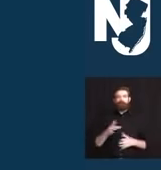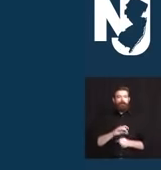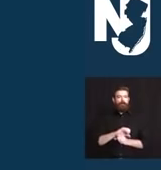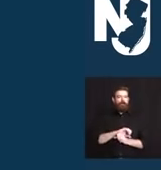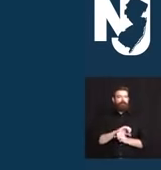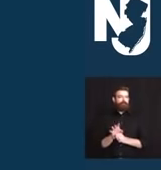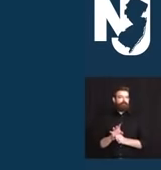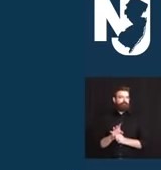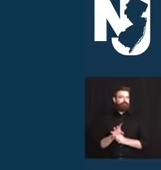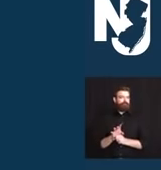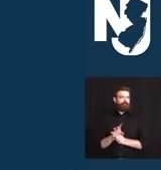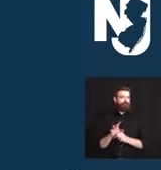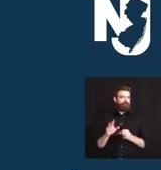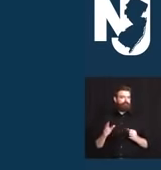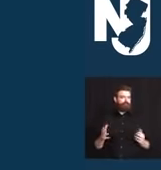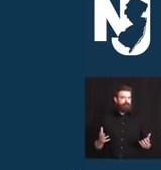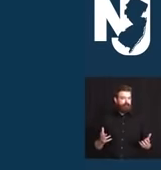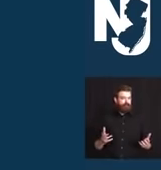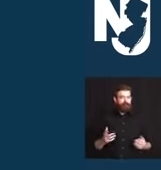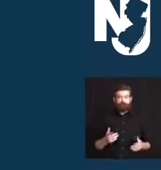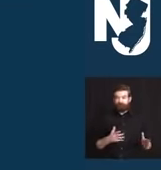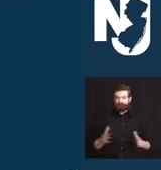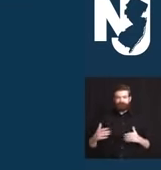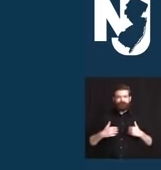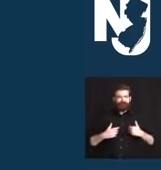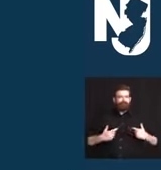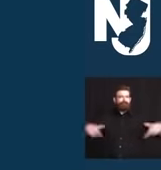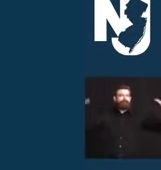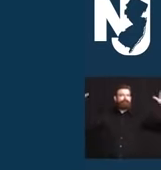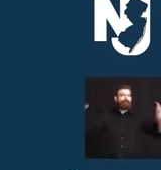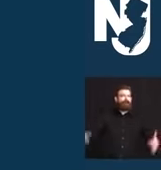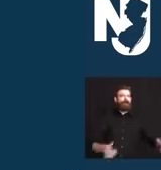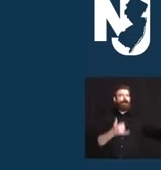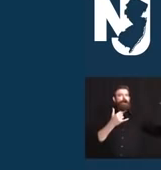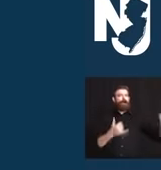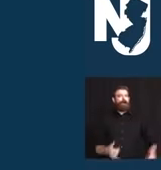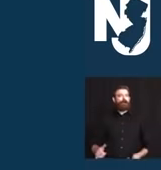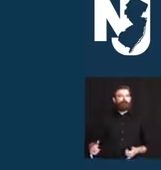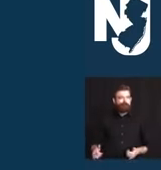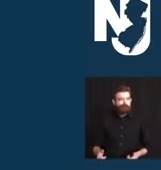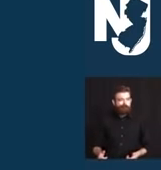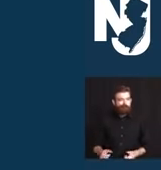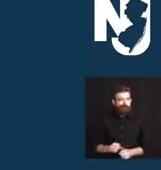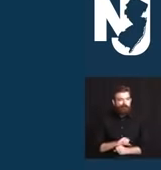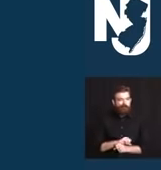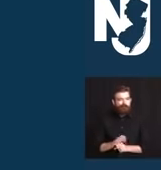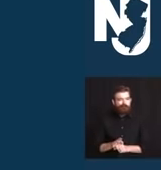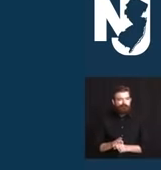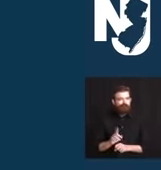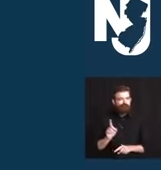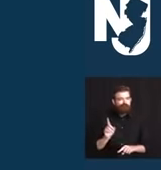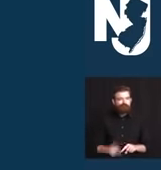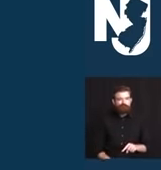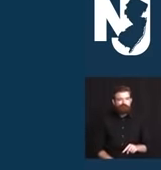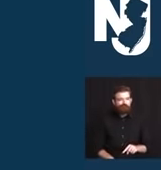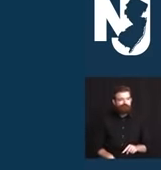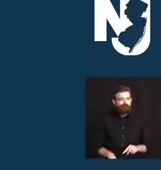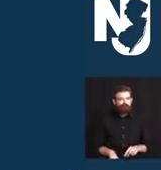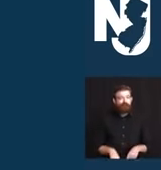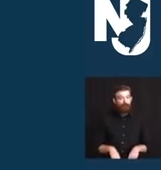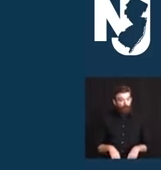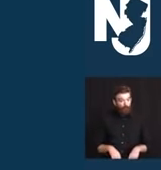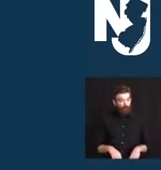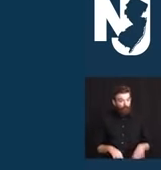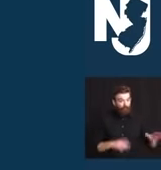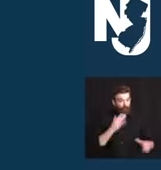as they had originally hoped and planned. But we're not going to let this pandemic get in the way of making sure he is celebrated. So to you, Donald,